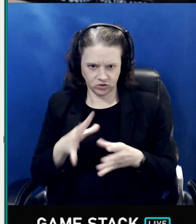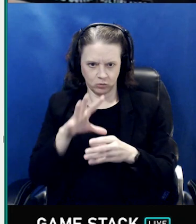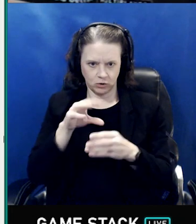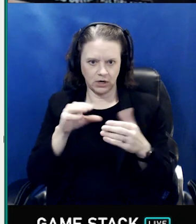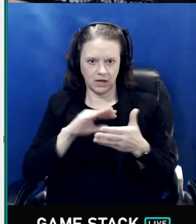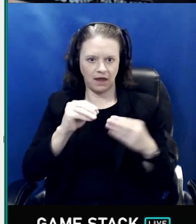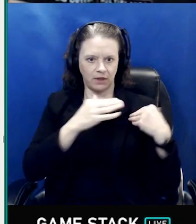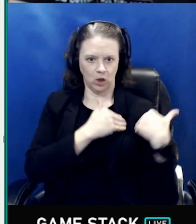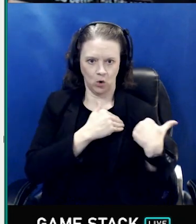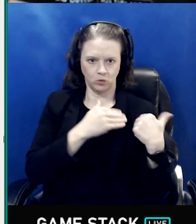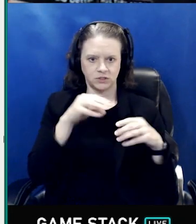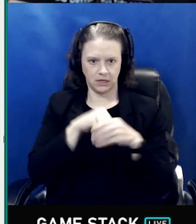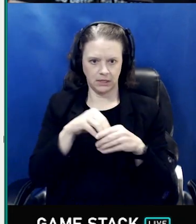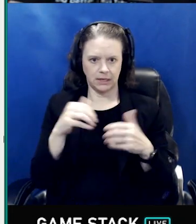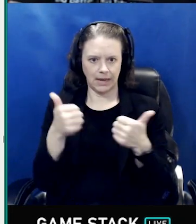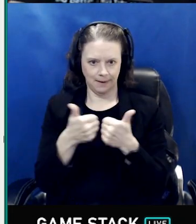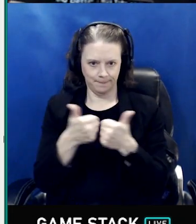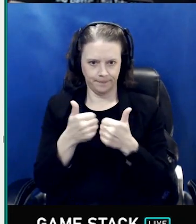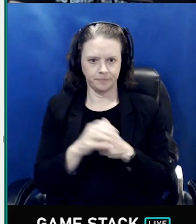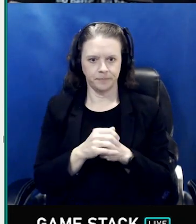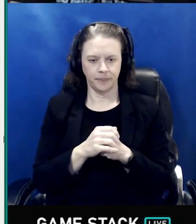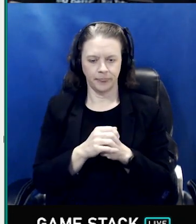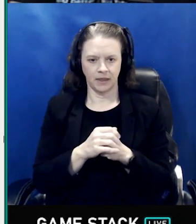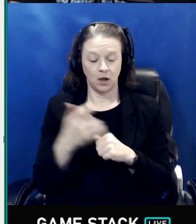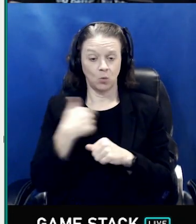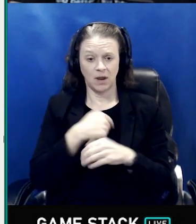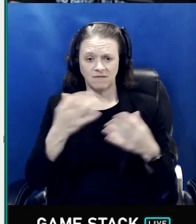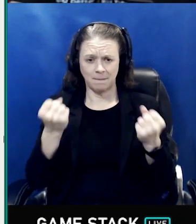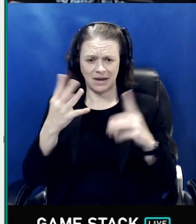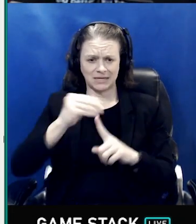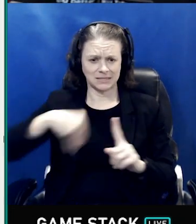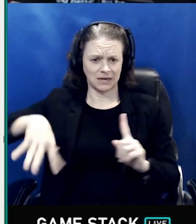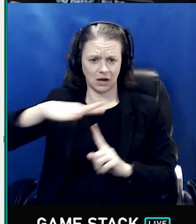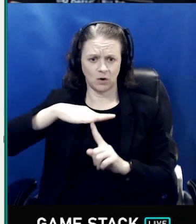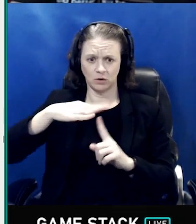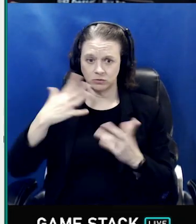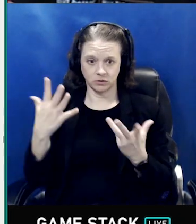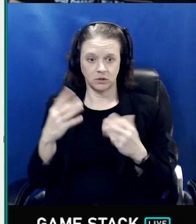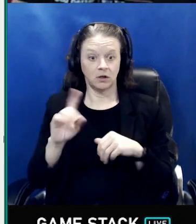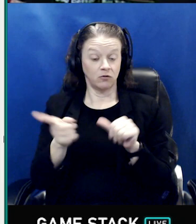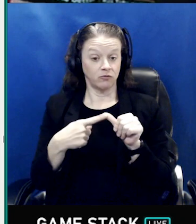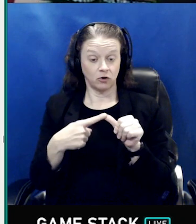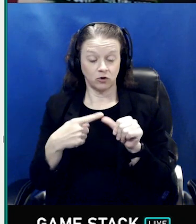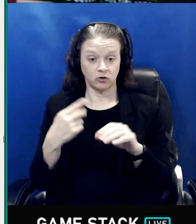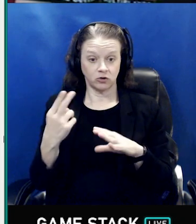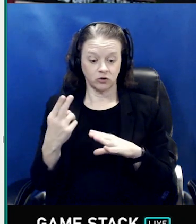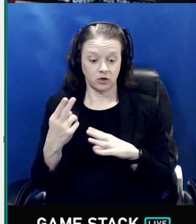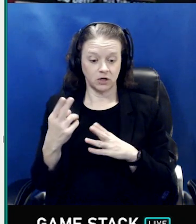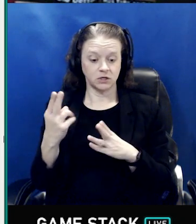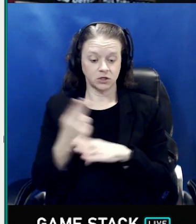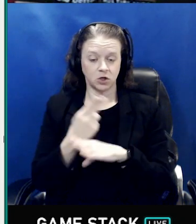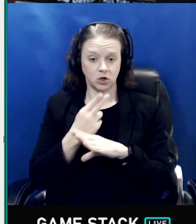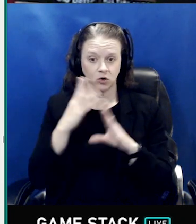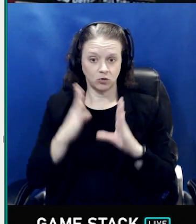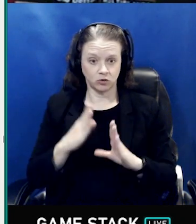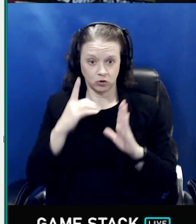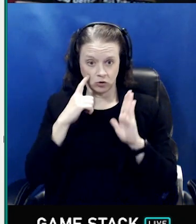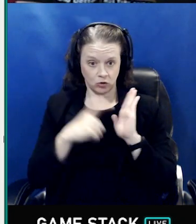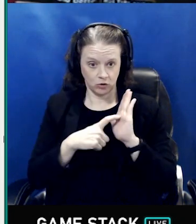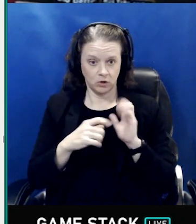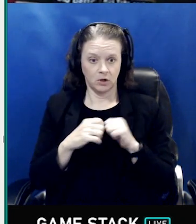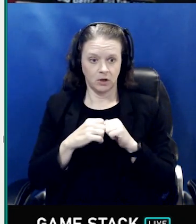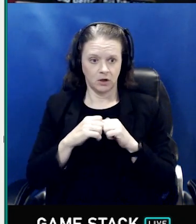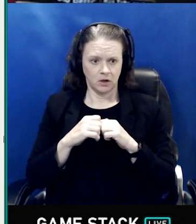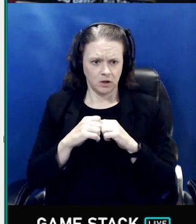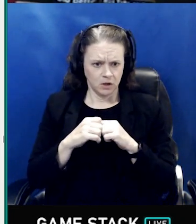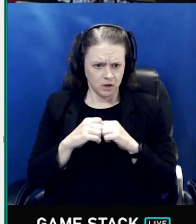In analytics, we have many scenarios. First one is user analytics. To make game more